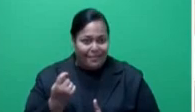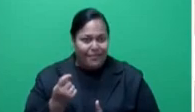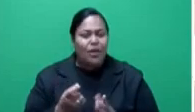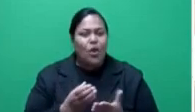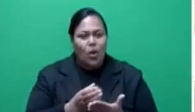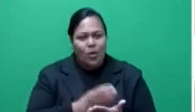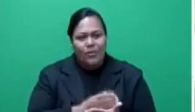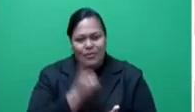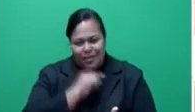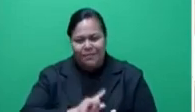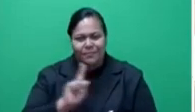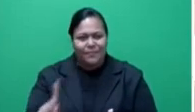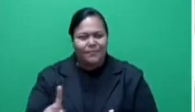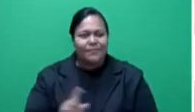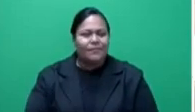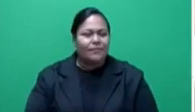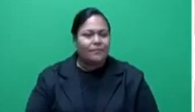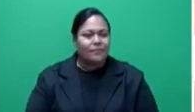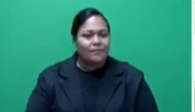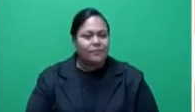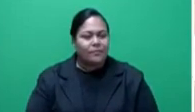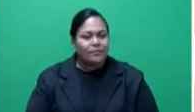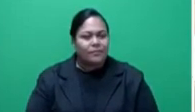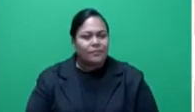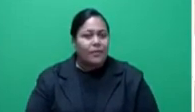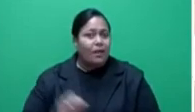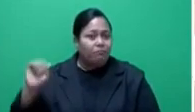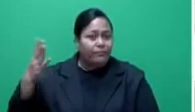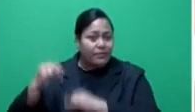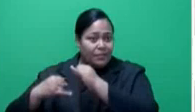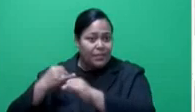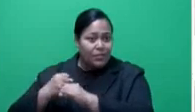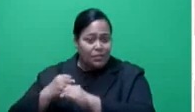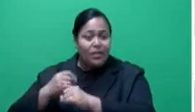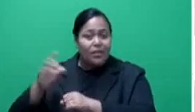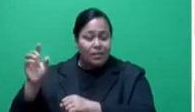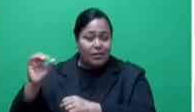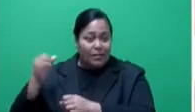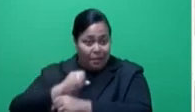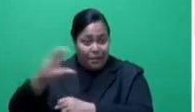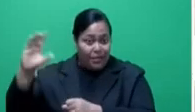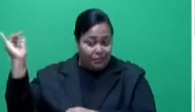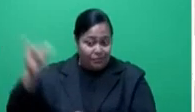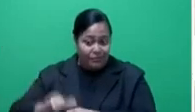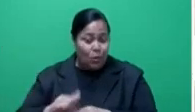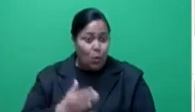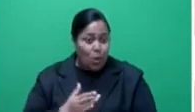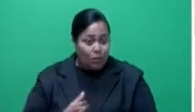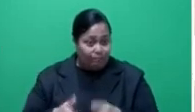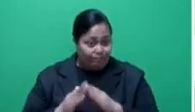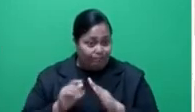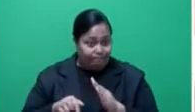sector can do that course. So when you have overseas companies coming in, they know that our people have the right qualifications. There are other areas in the